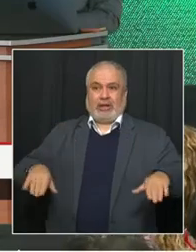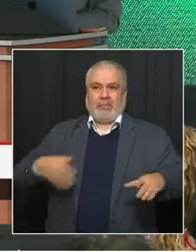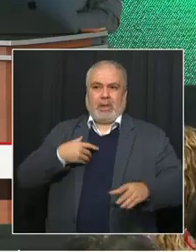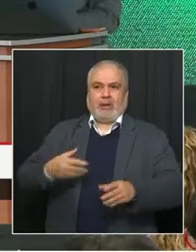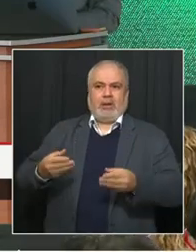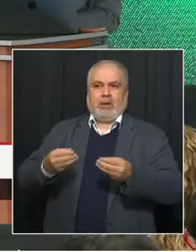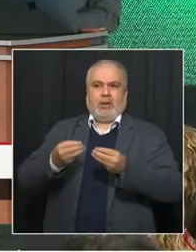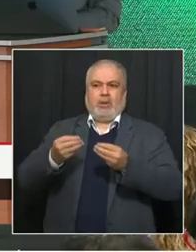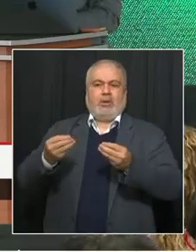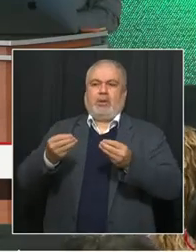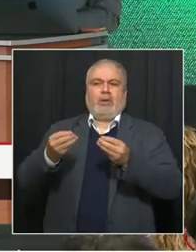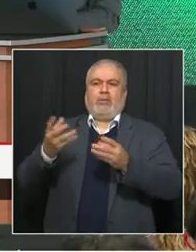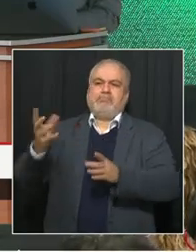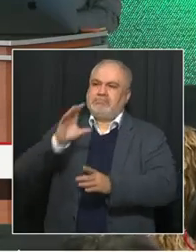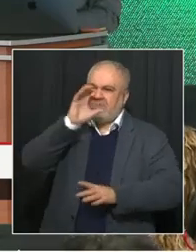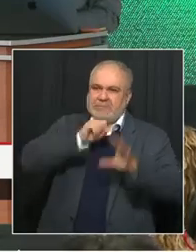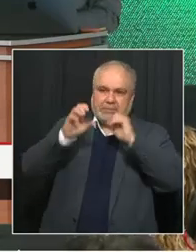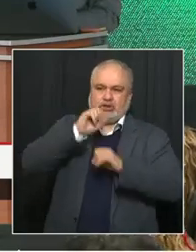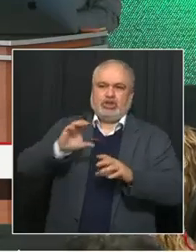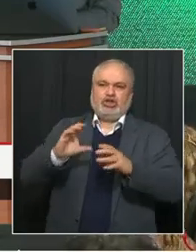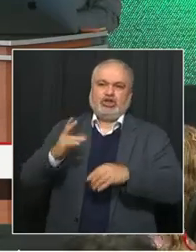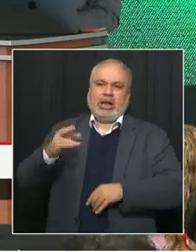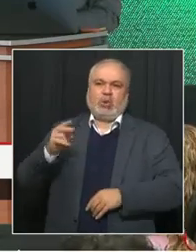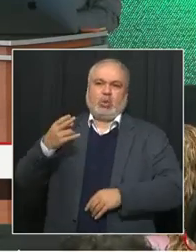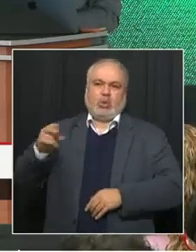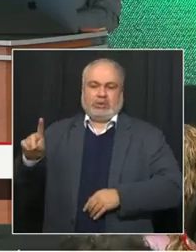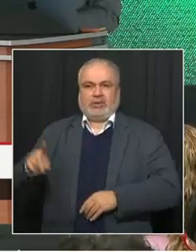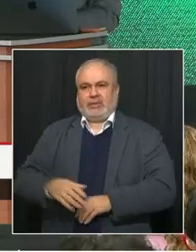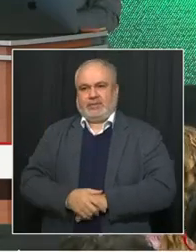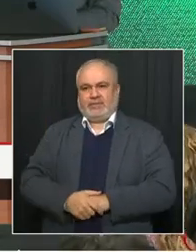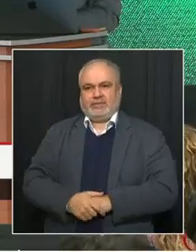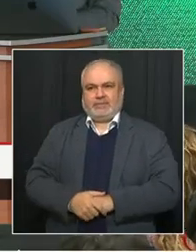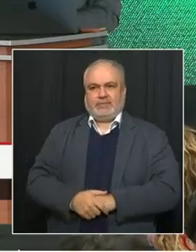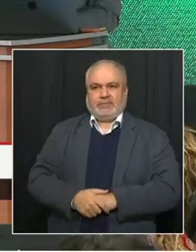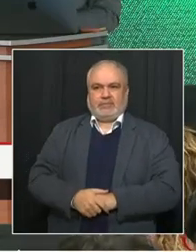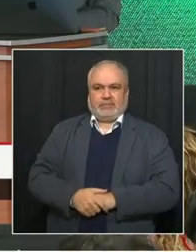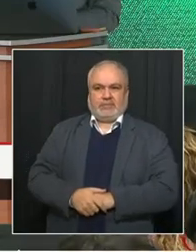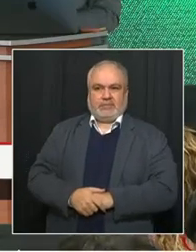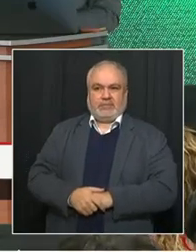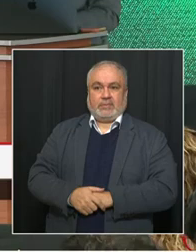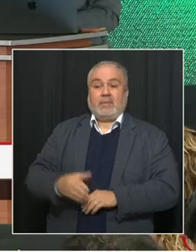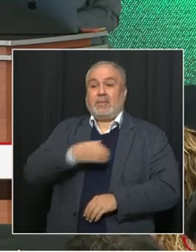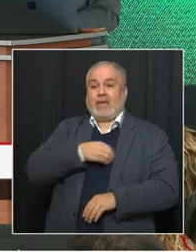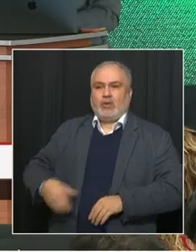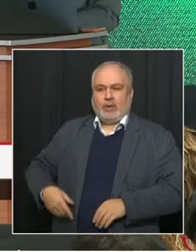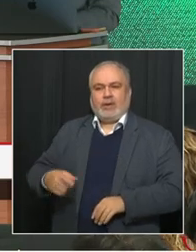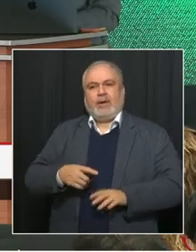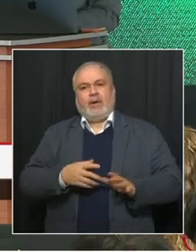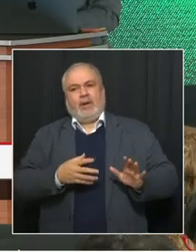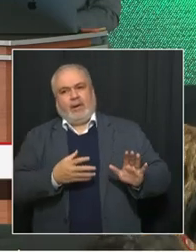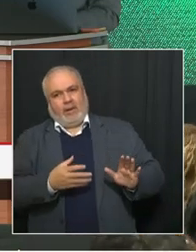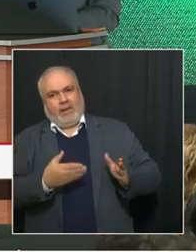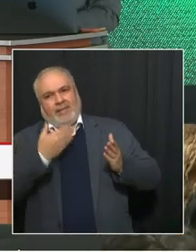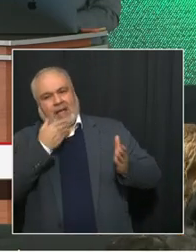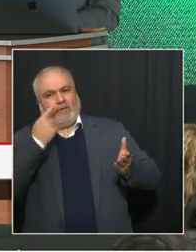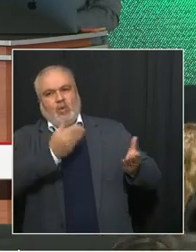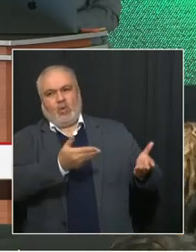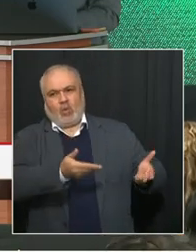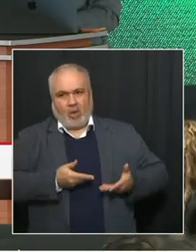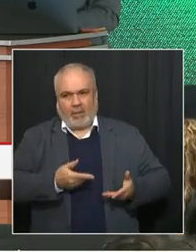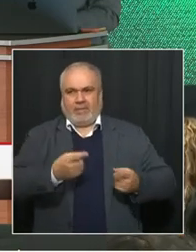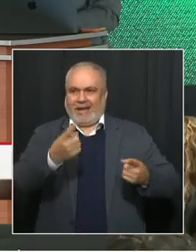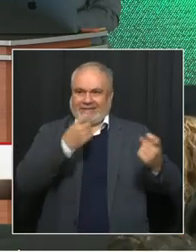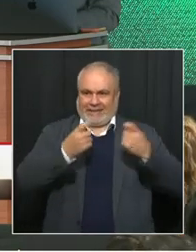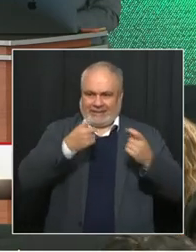Well, thank you, Hattie Holmes, for your hospitality and for your great questions. And I want to invite you